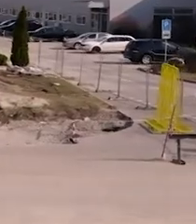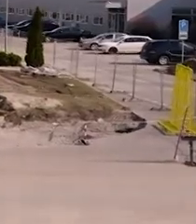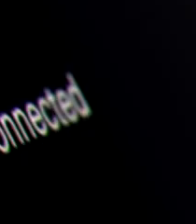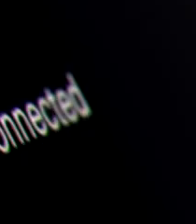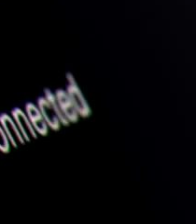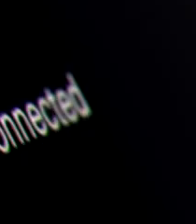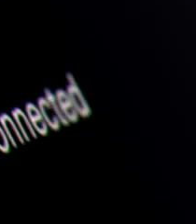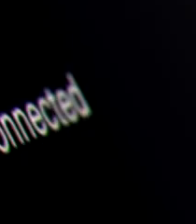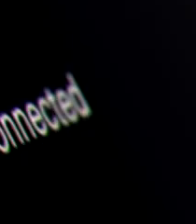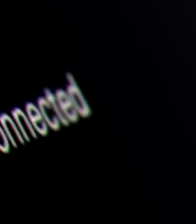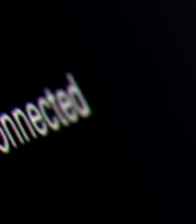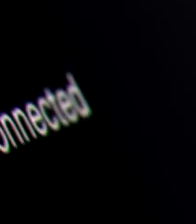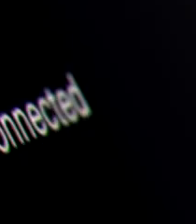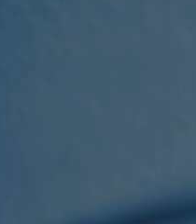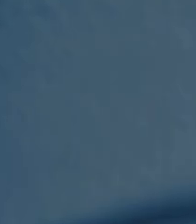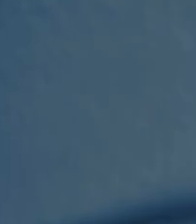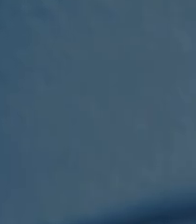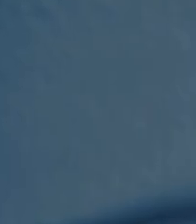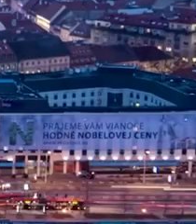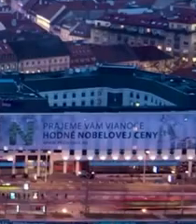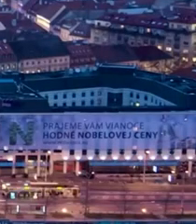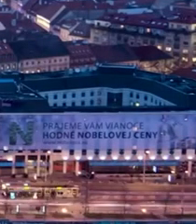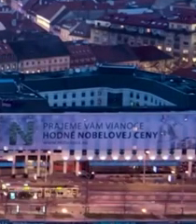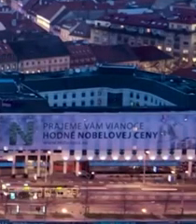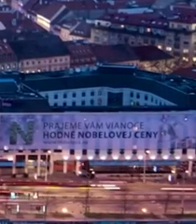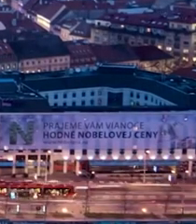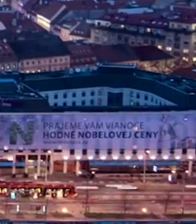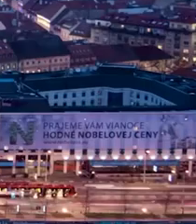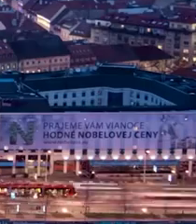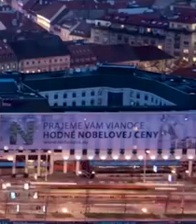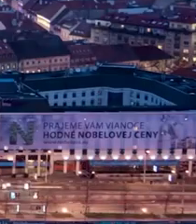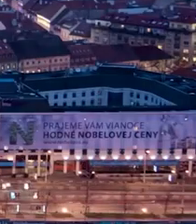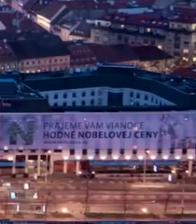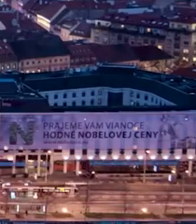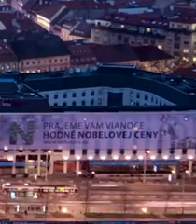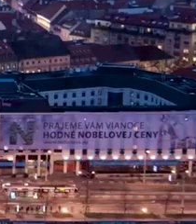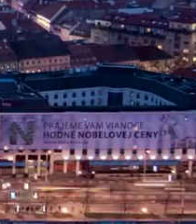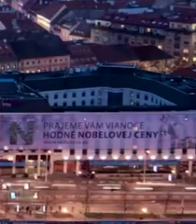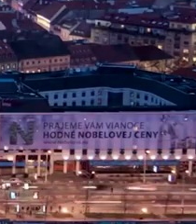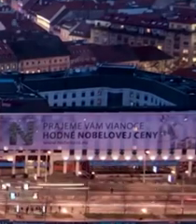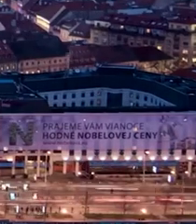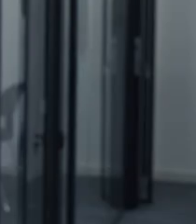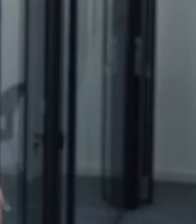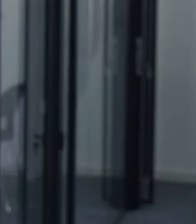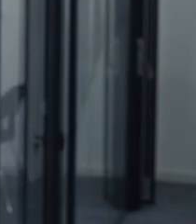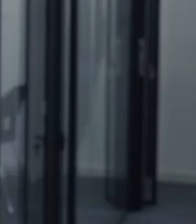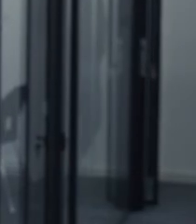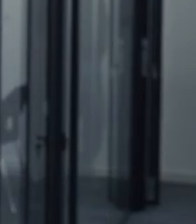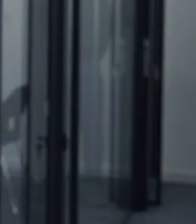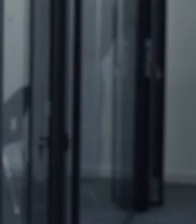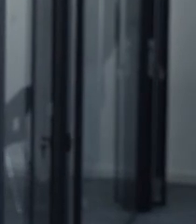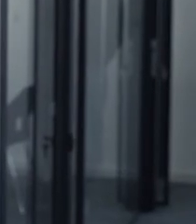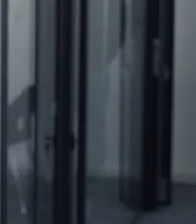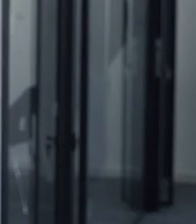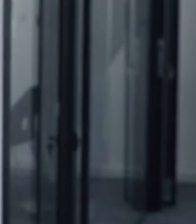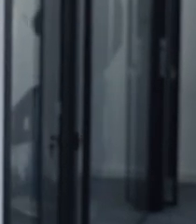before, the world of technological breakthrough ideas with the world of infrastructure, for which Slovakia and Central Europe is known for. And as a result,